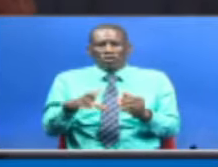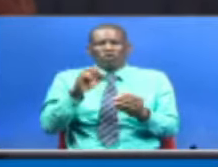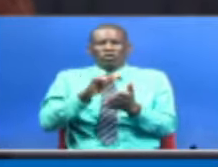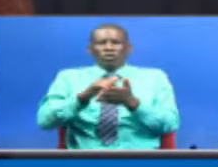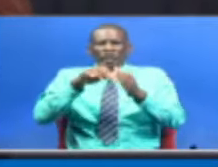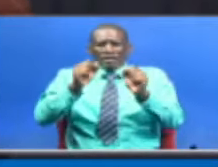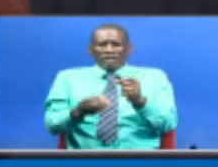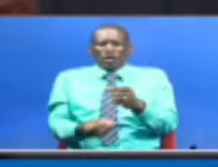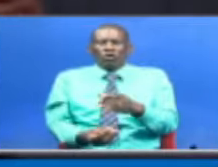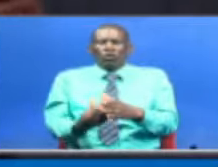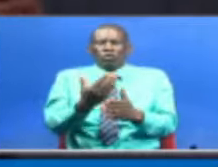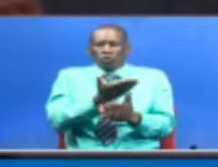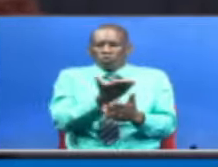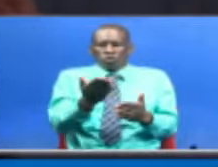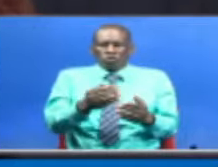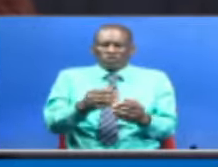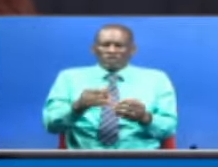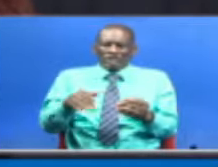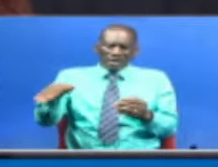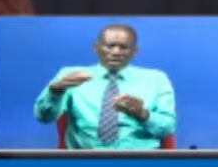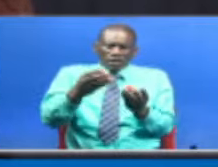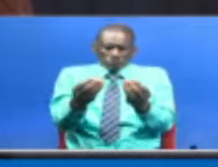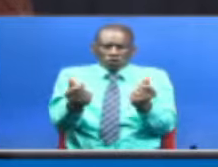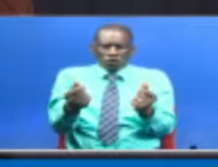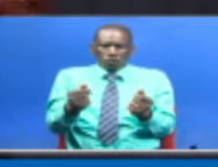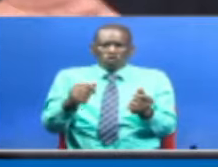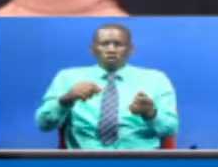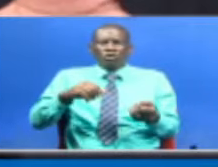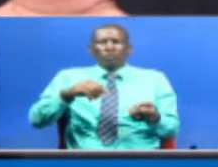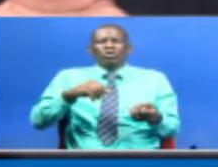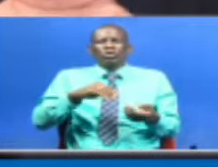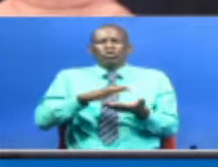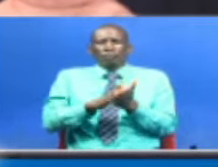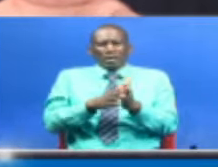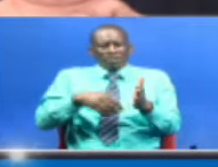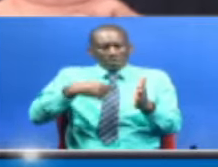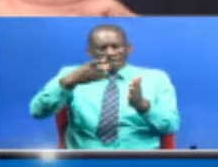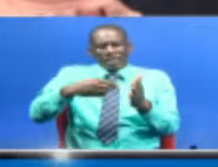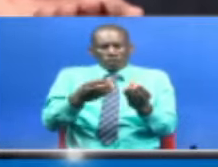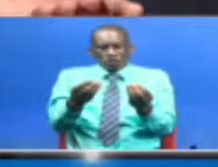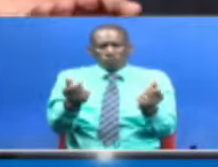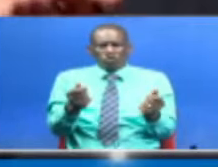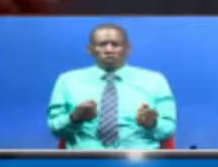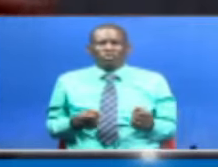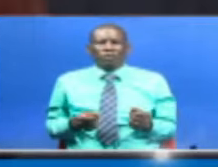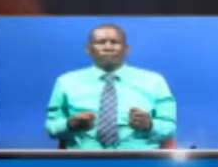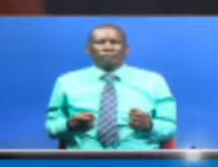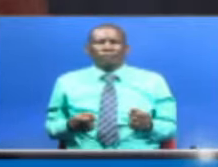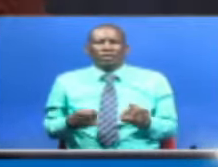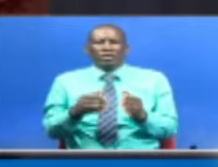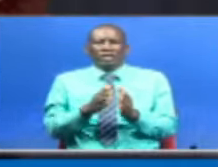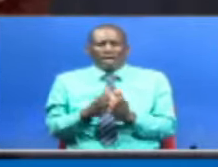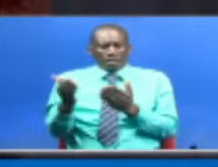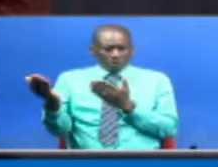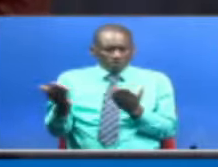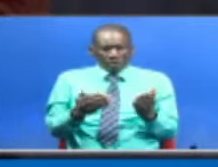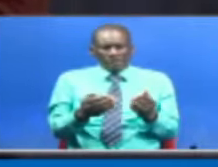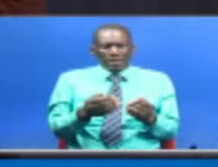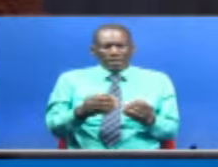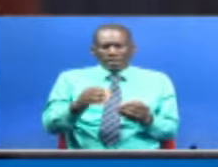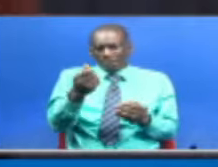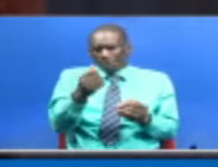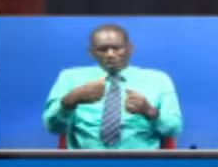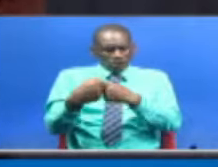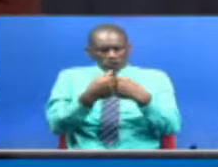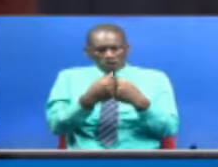grow those local solutions into industrial solutions and bridge the capital challenge